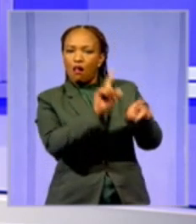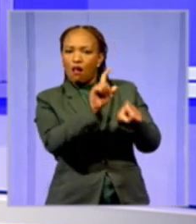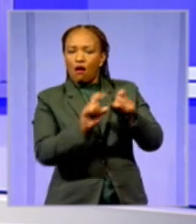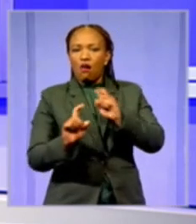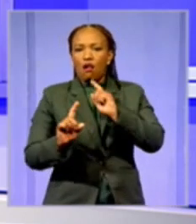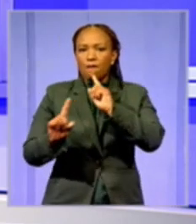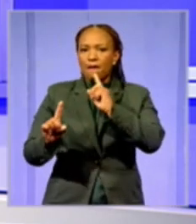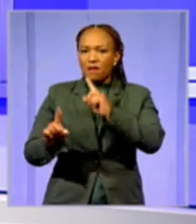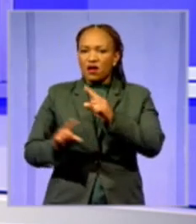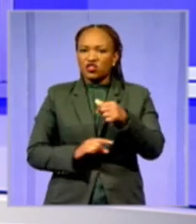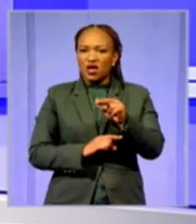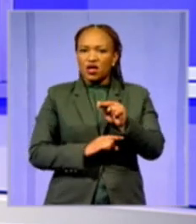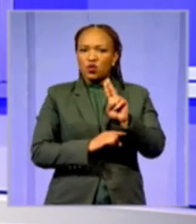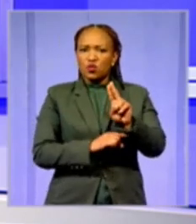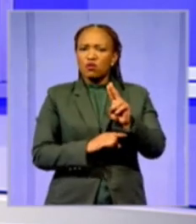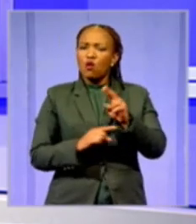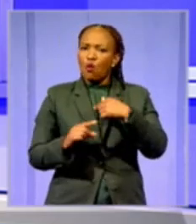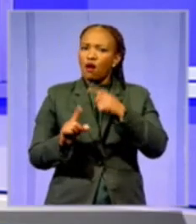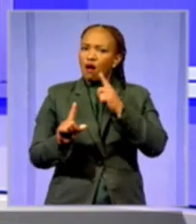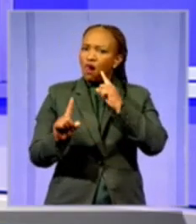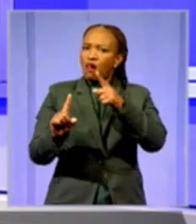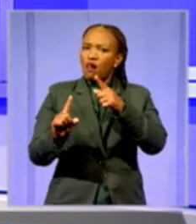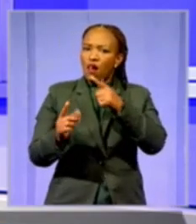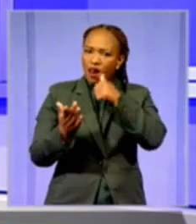go lekwalo la one la maikaelelo.